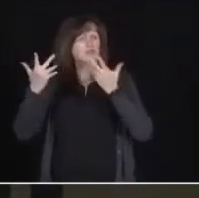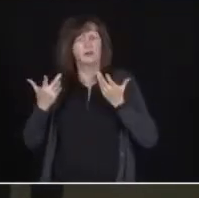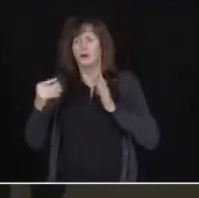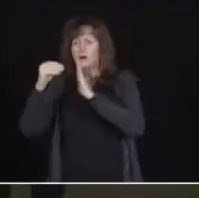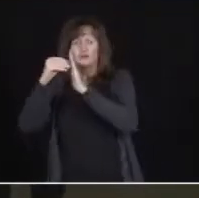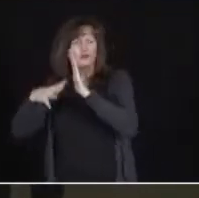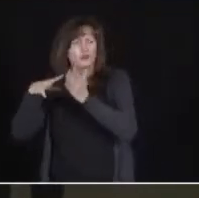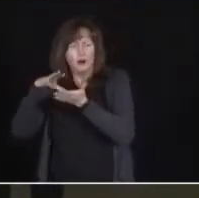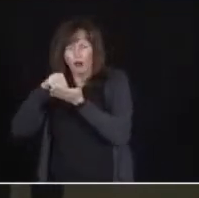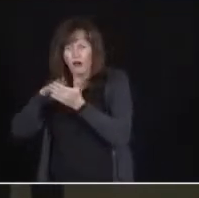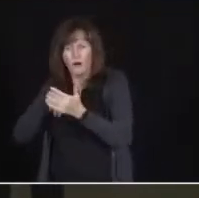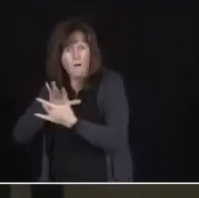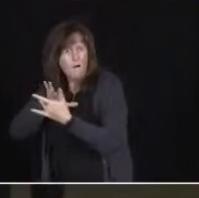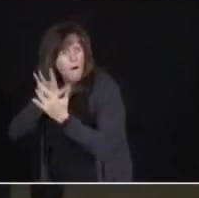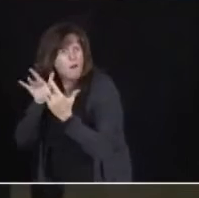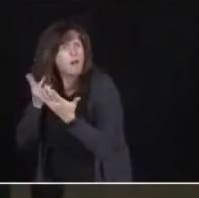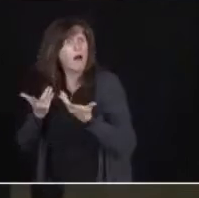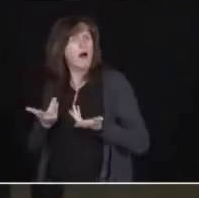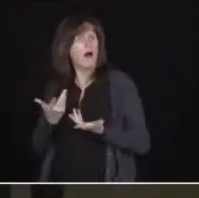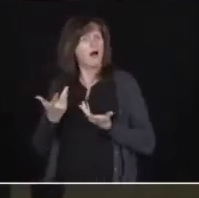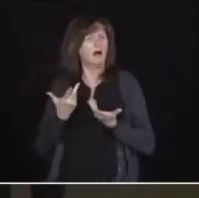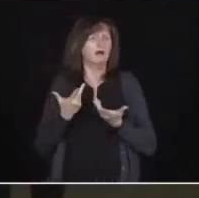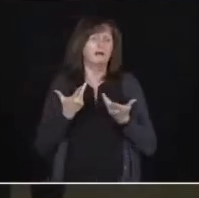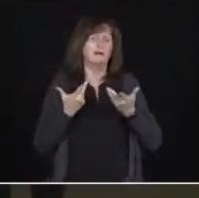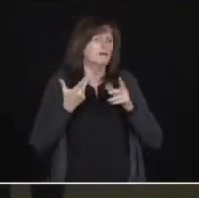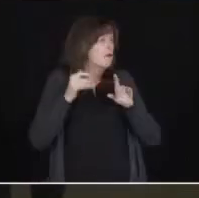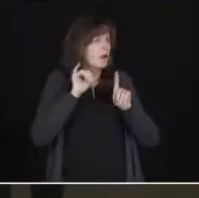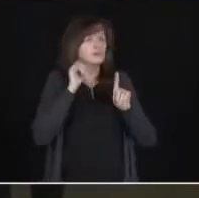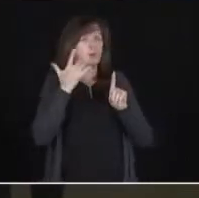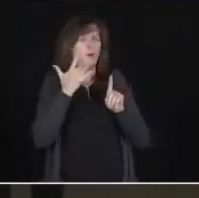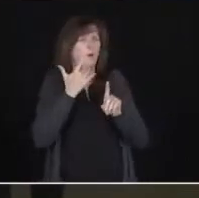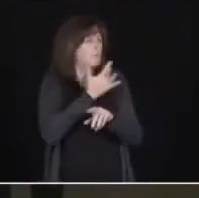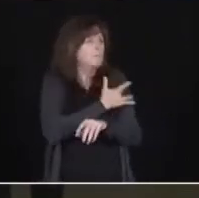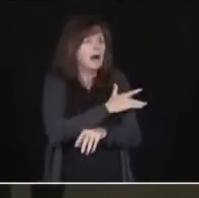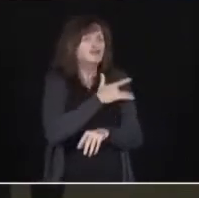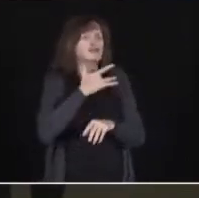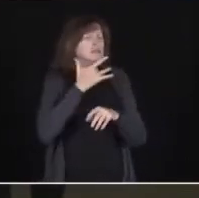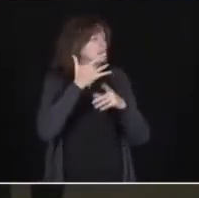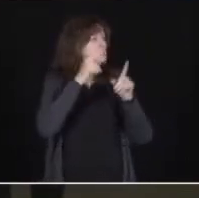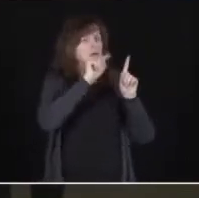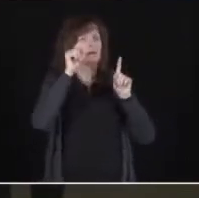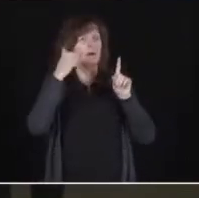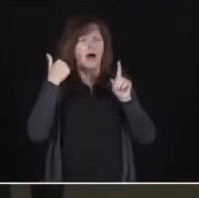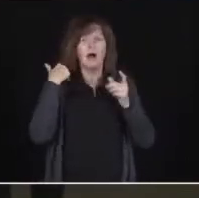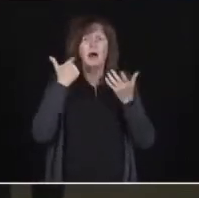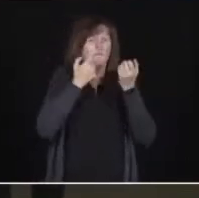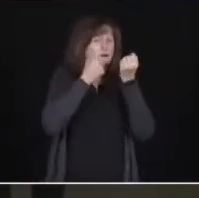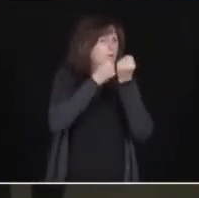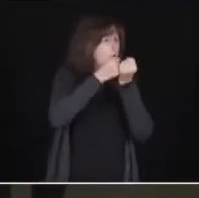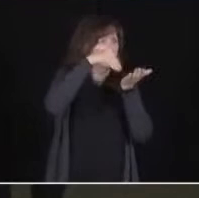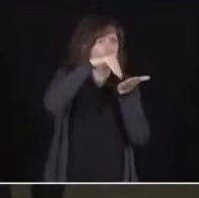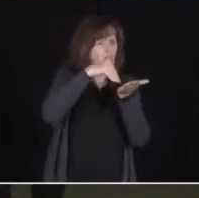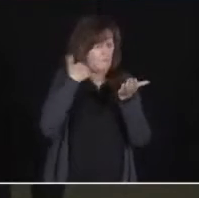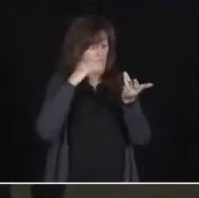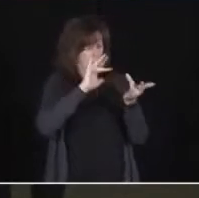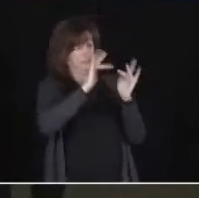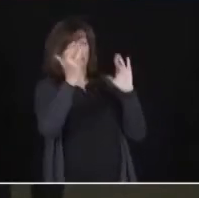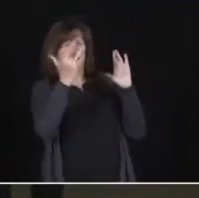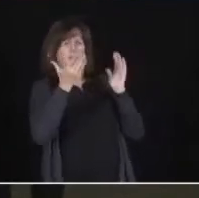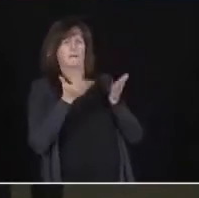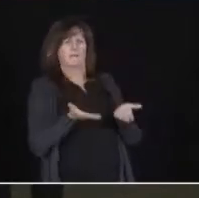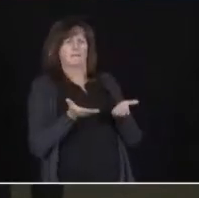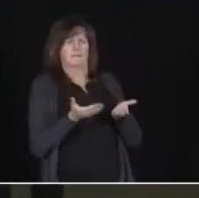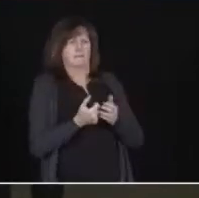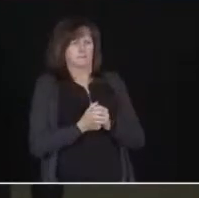convenient virtual care to patients, and so much more. As part of today's initiative, we're looking at ways to